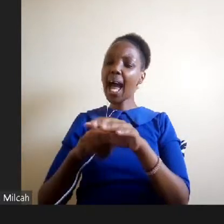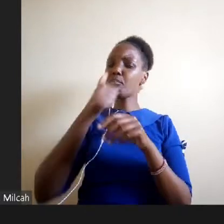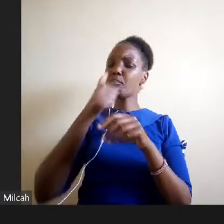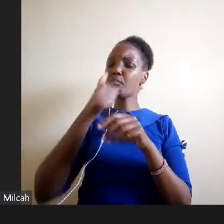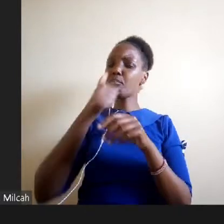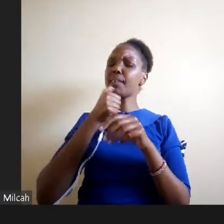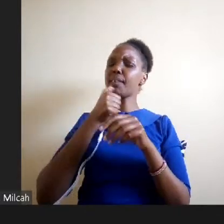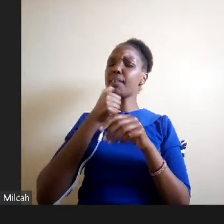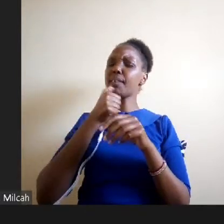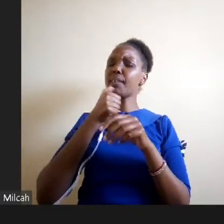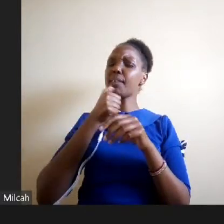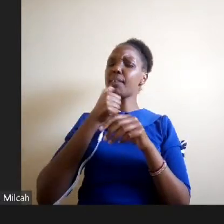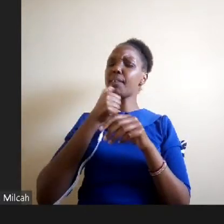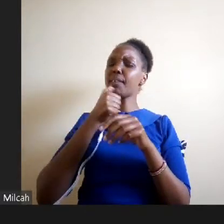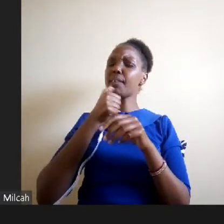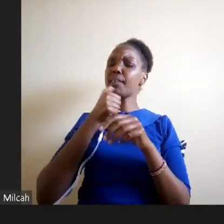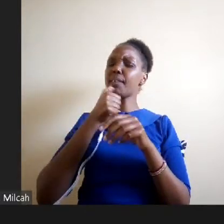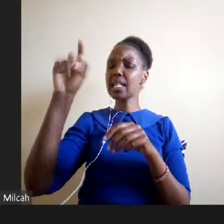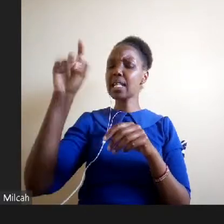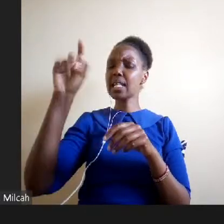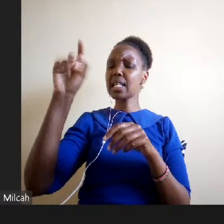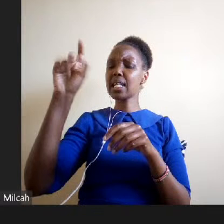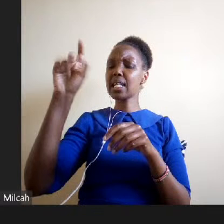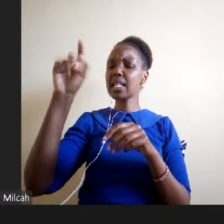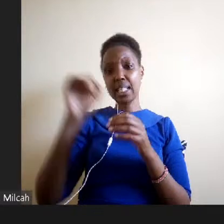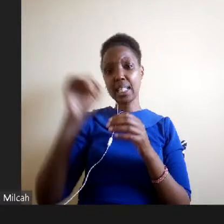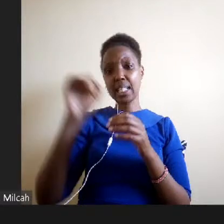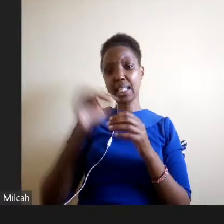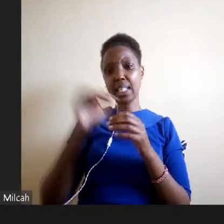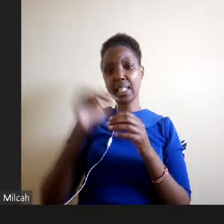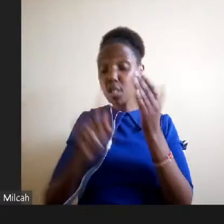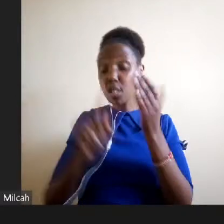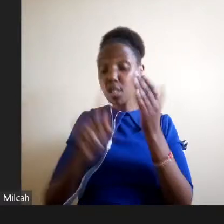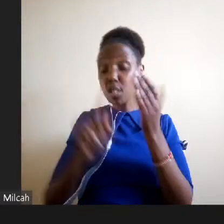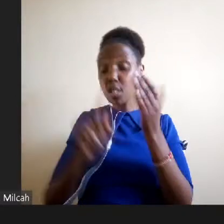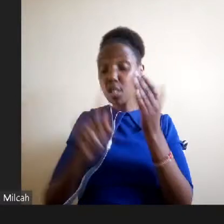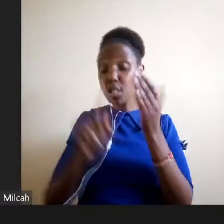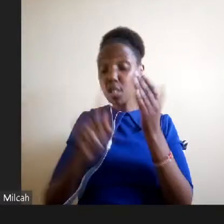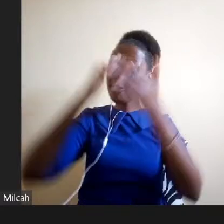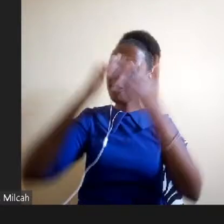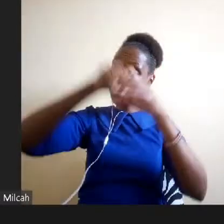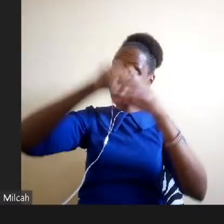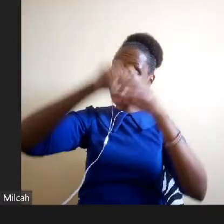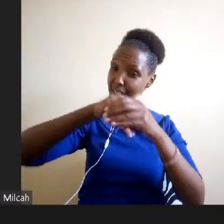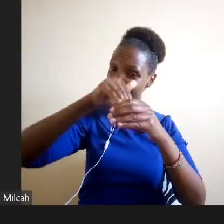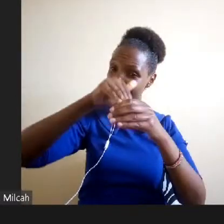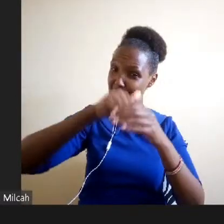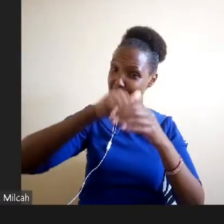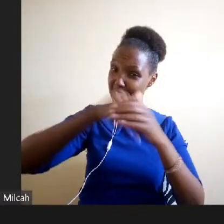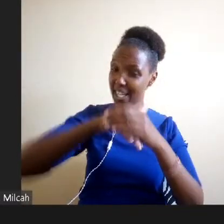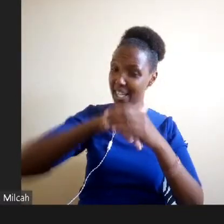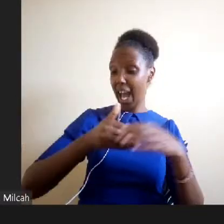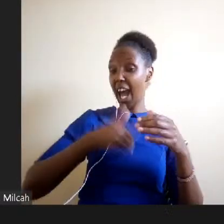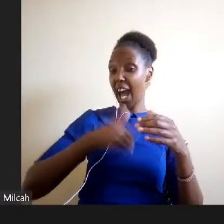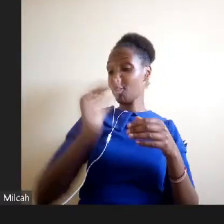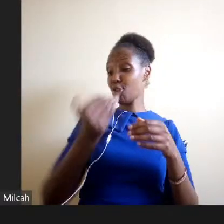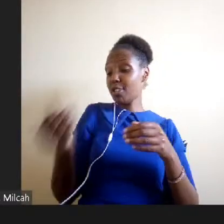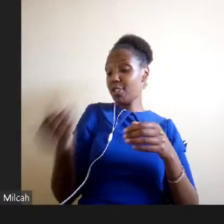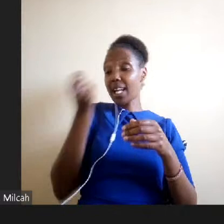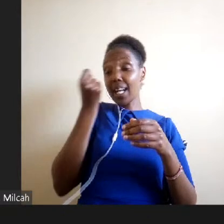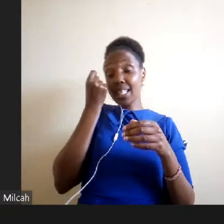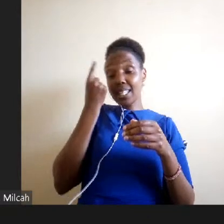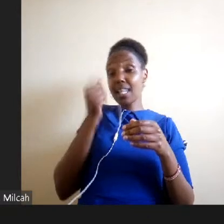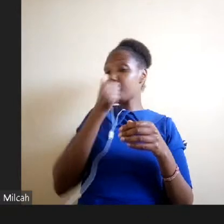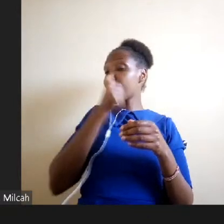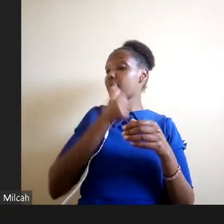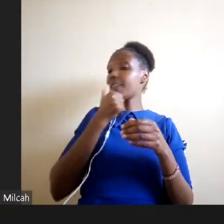your values, because your values are what makes you who you are. And we will be able to have our children understand that privacy is something that